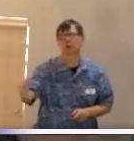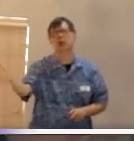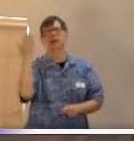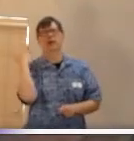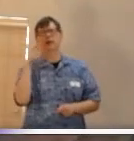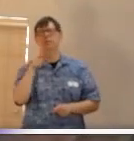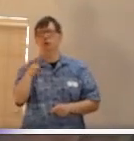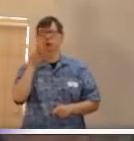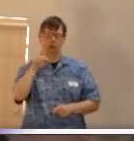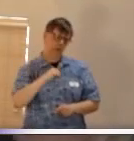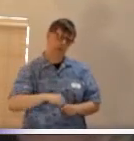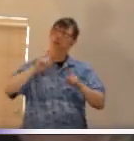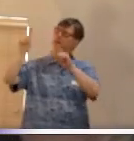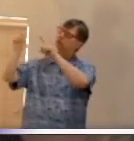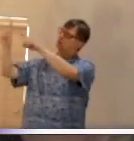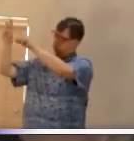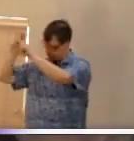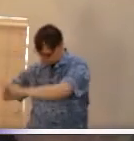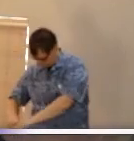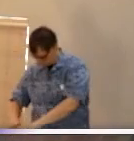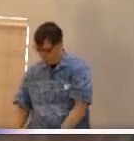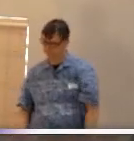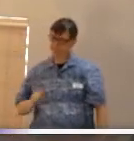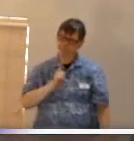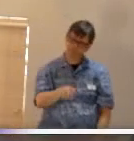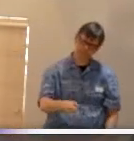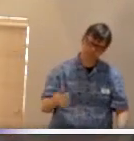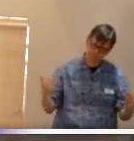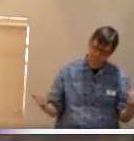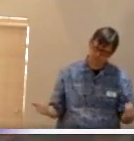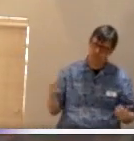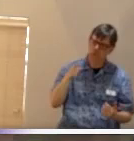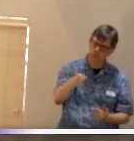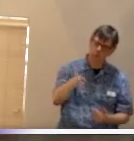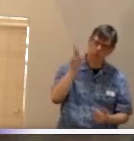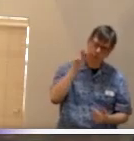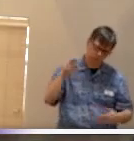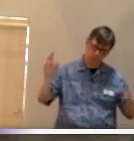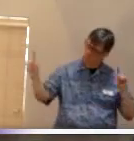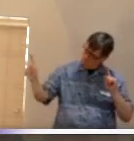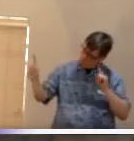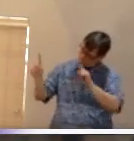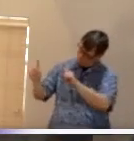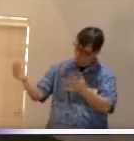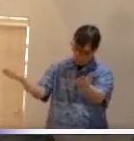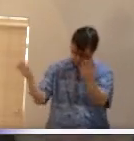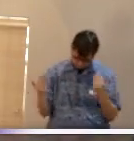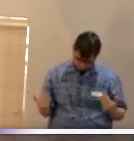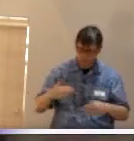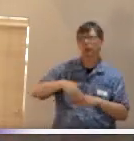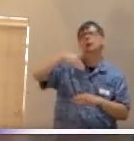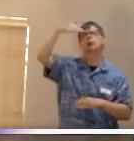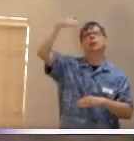that vibration that you start to notice is what you are attracting. So you cannot receive more than your